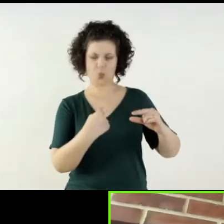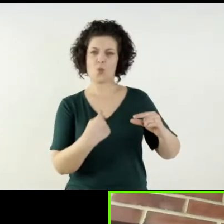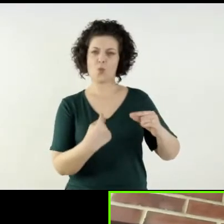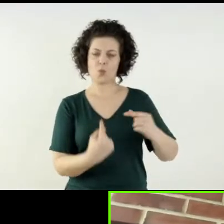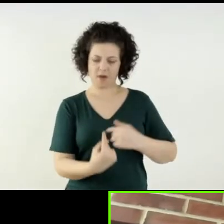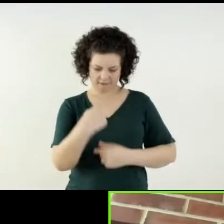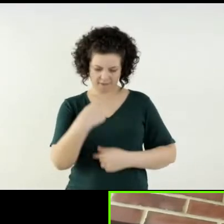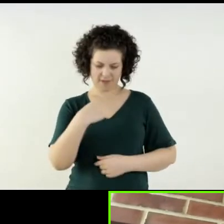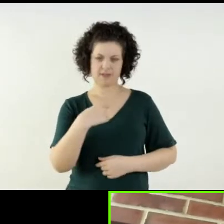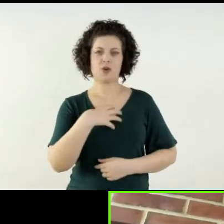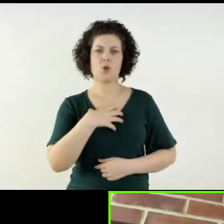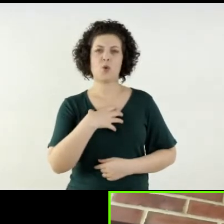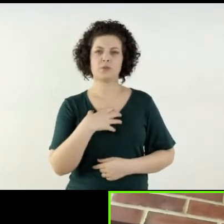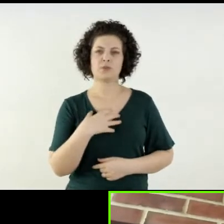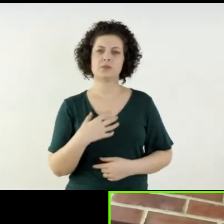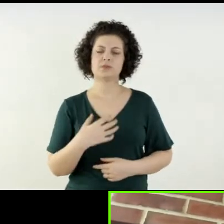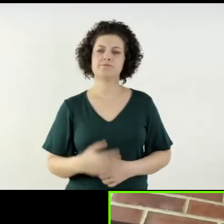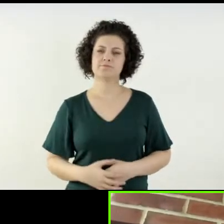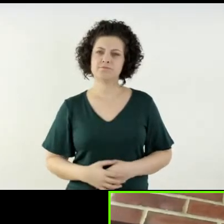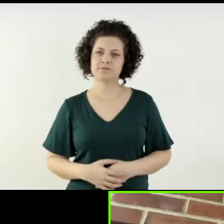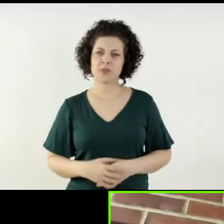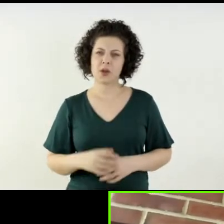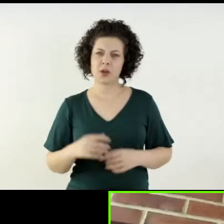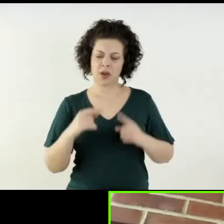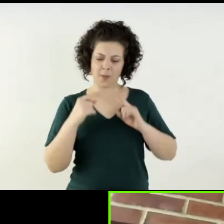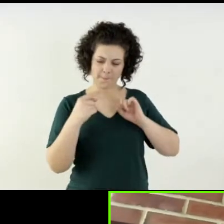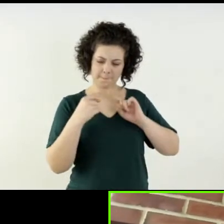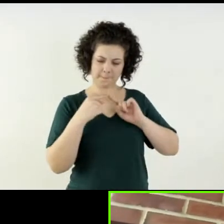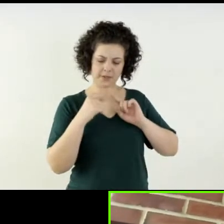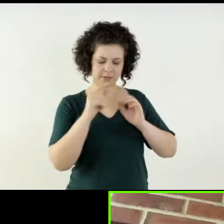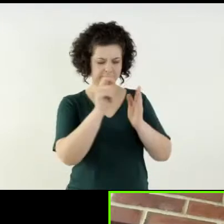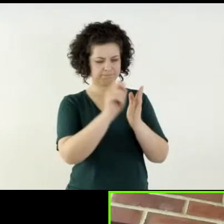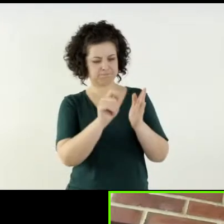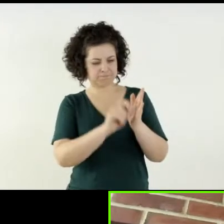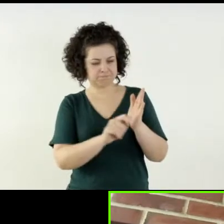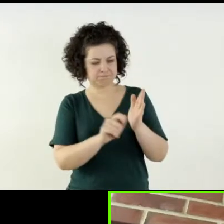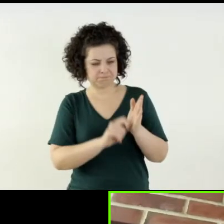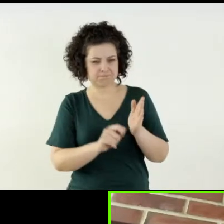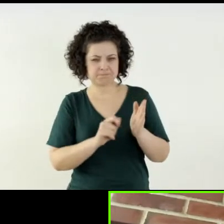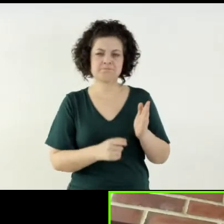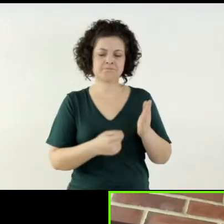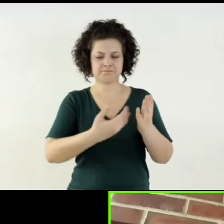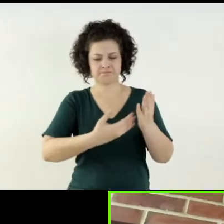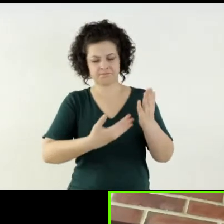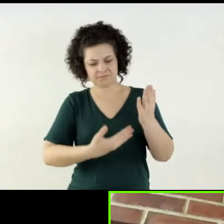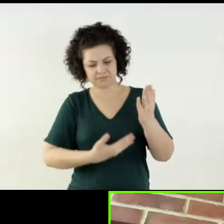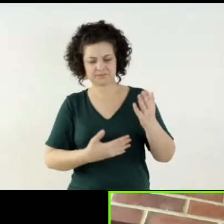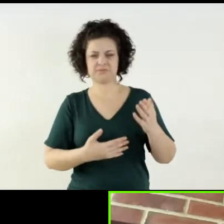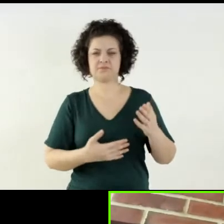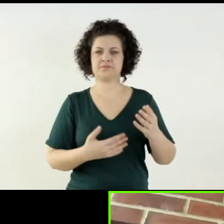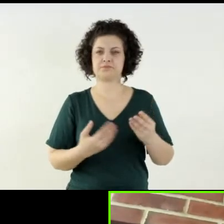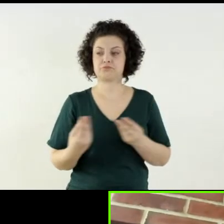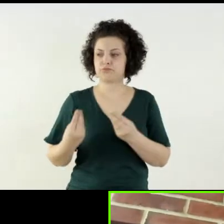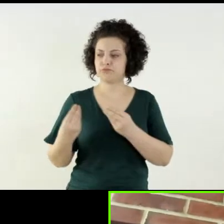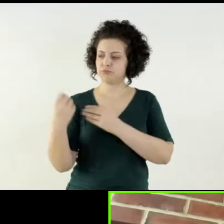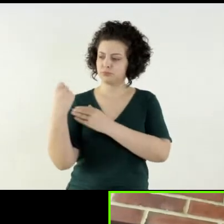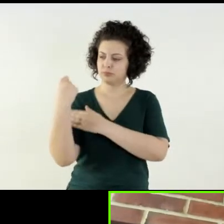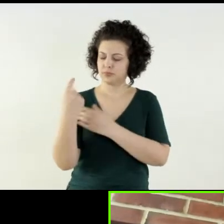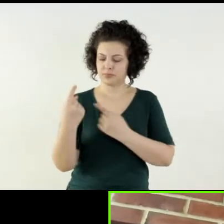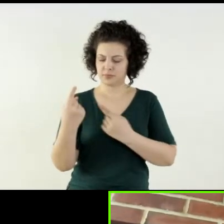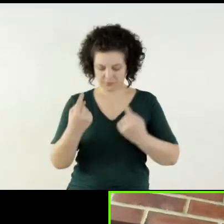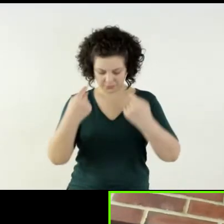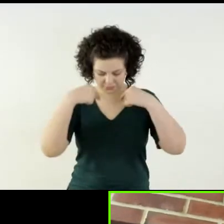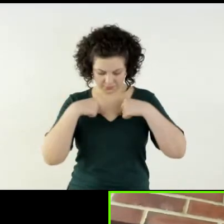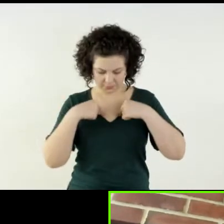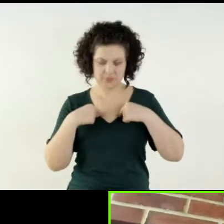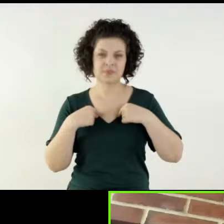accurate. She writes so often of how feminism moves into our bodies. And she writes sort of in terms of thinking through our